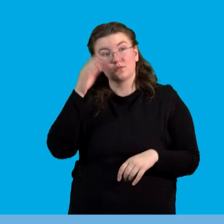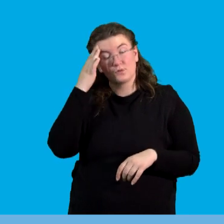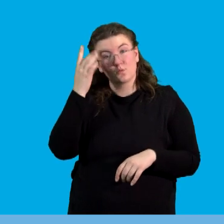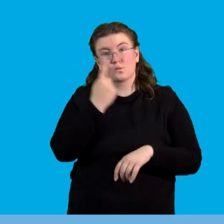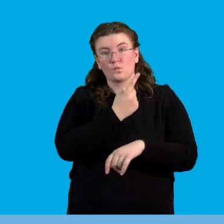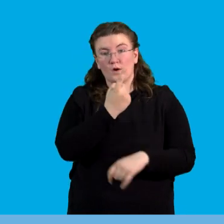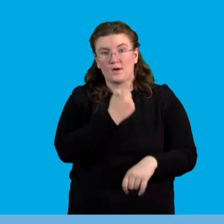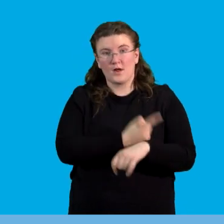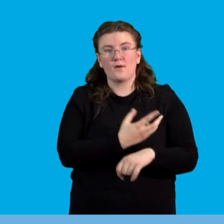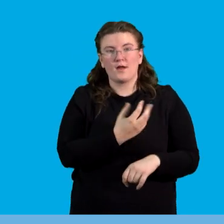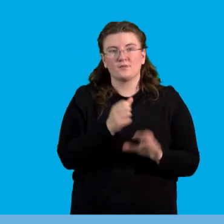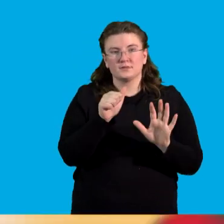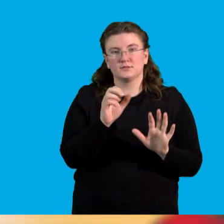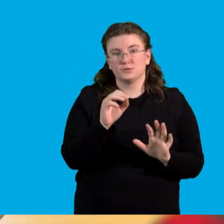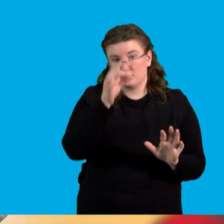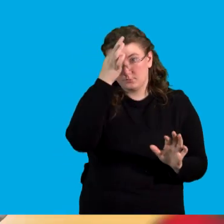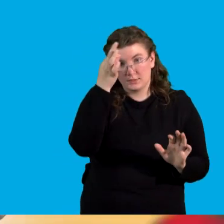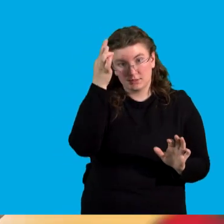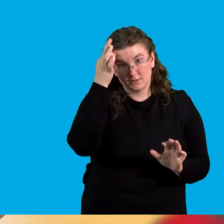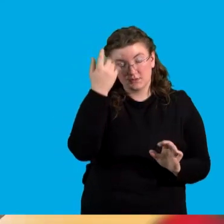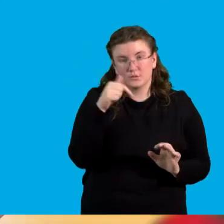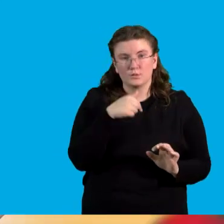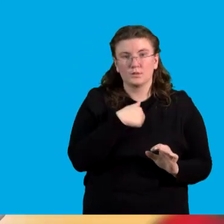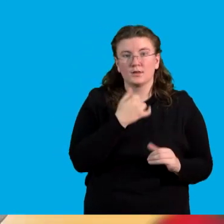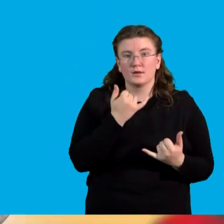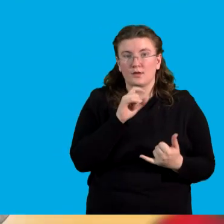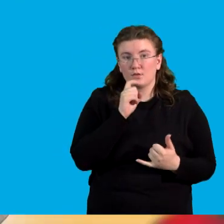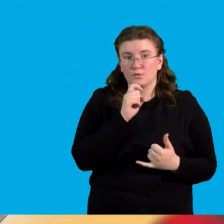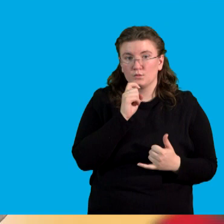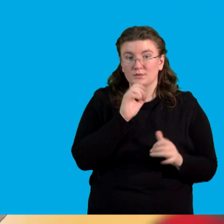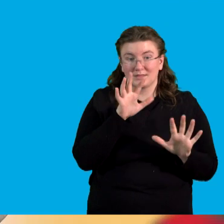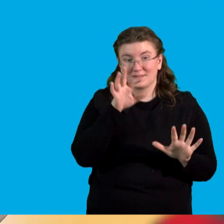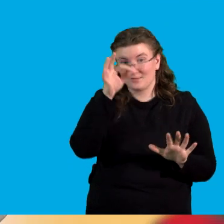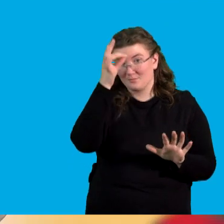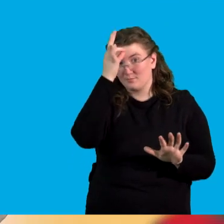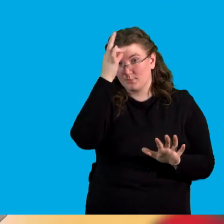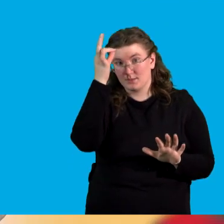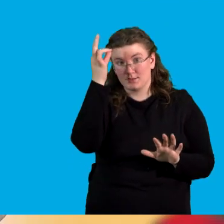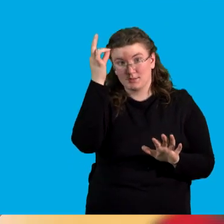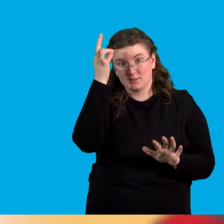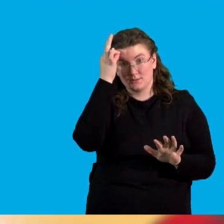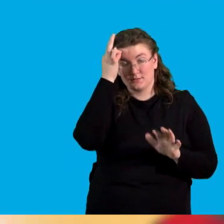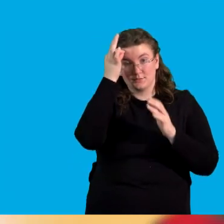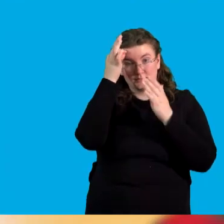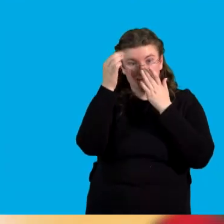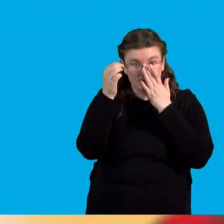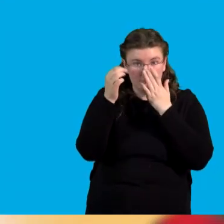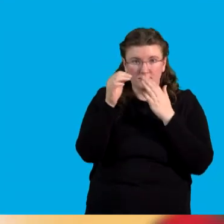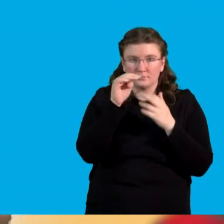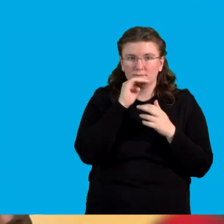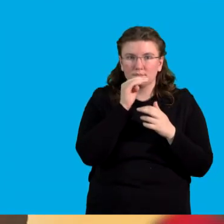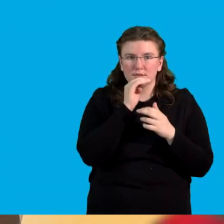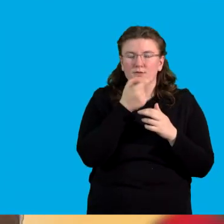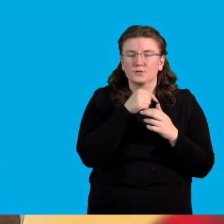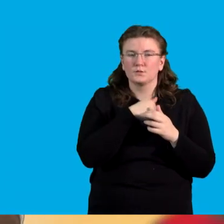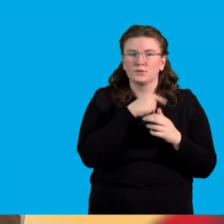We do know that in 1 hour, we have exactly 60 minutes. So if we are using this hairdryer for 10 minutes of those 60 minutes,